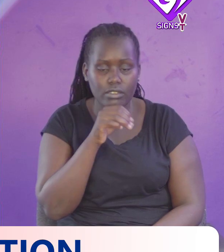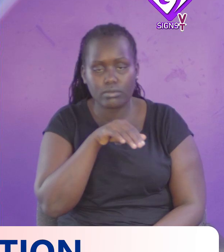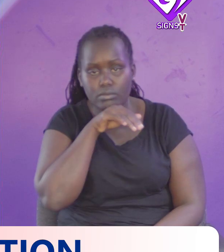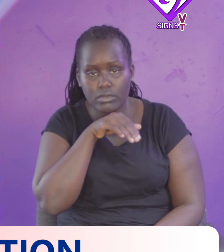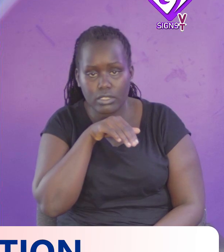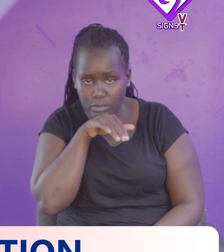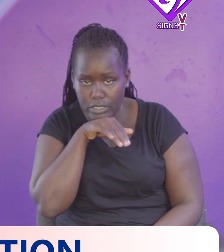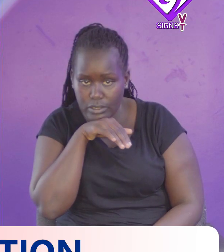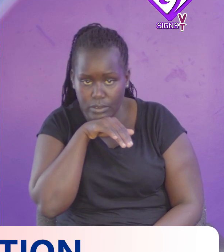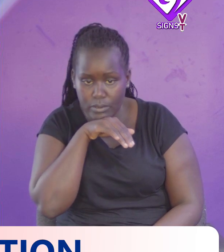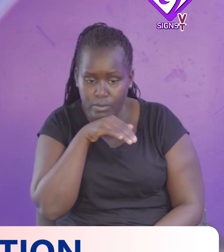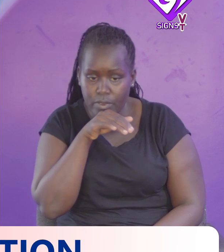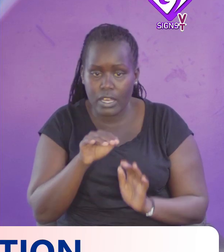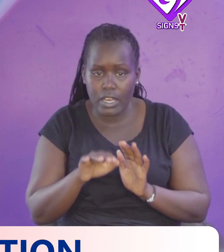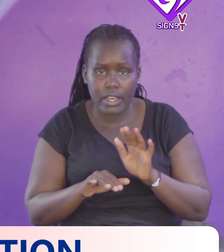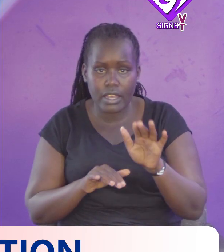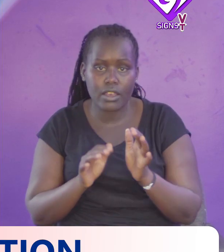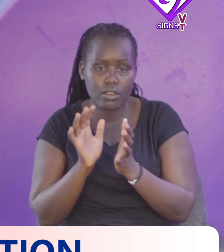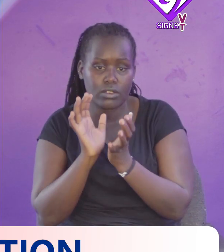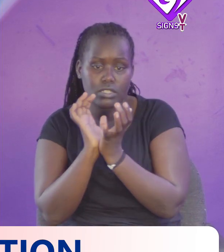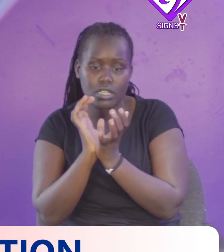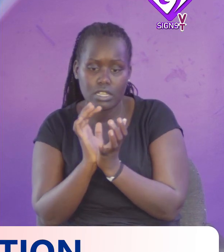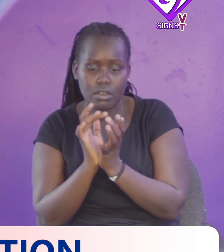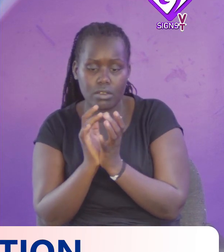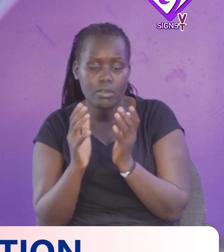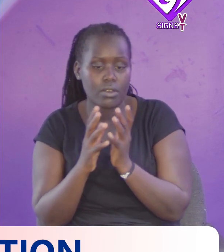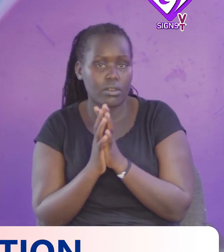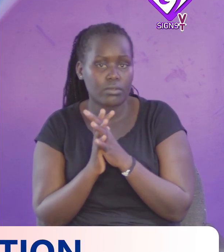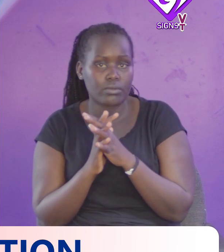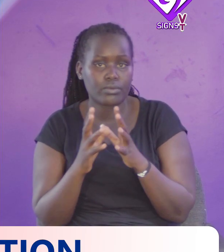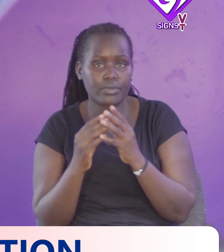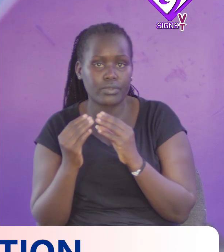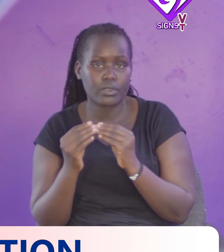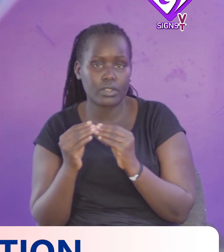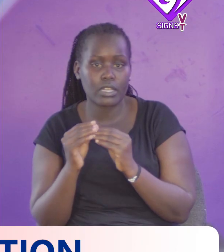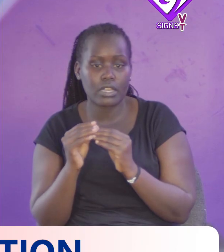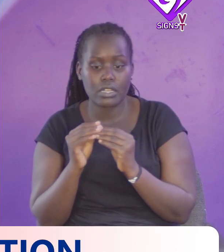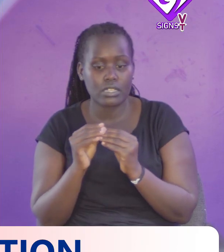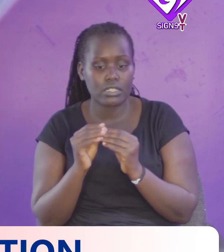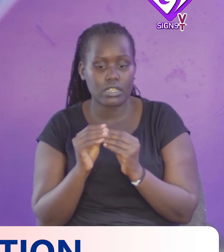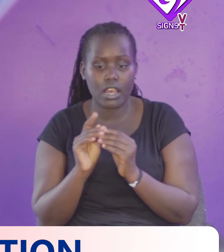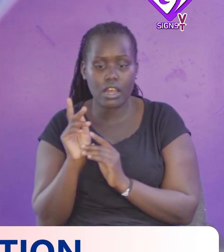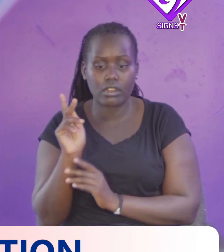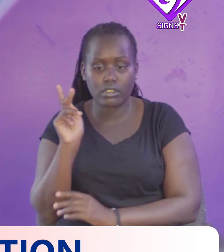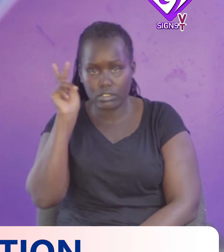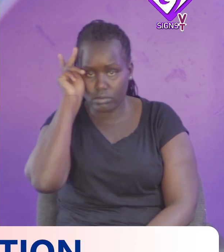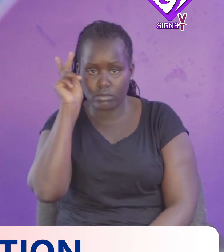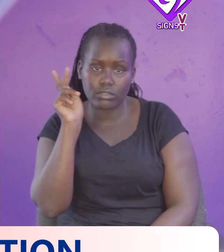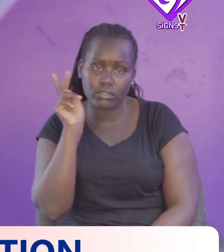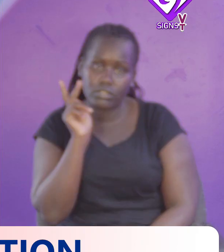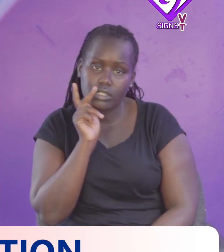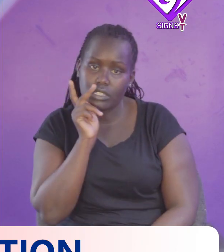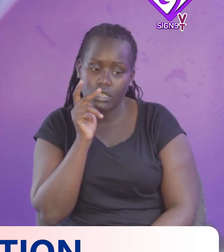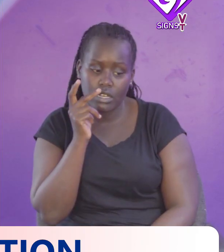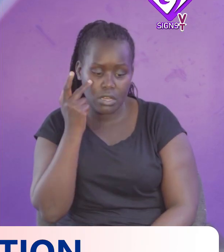to Nyayo Stadium. Did you go? I went to Karen to view the body, and Baba was still